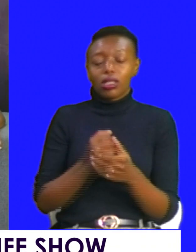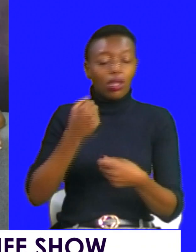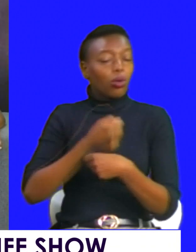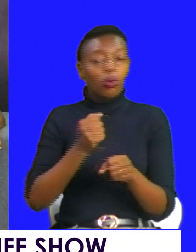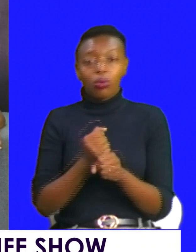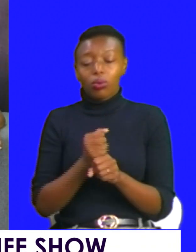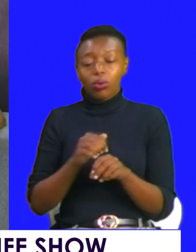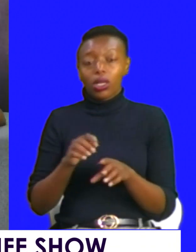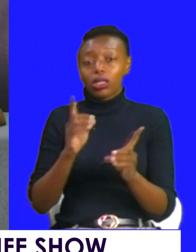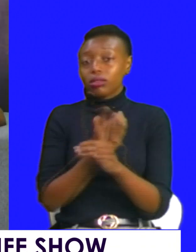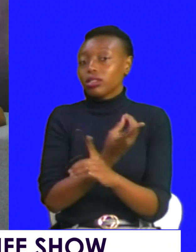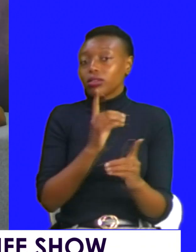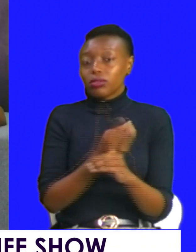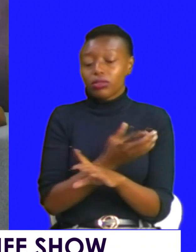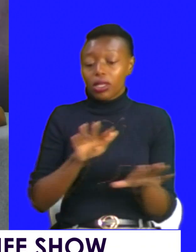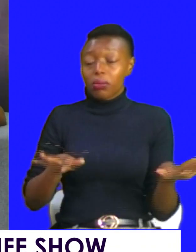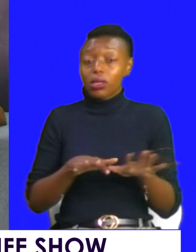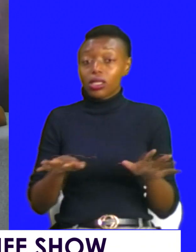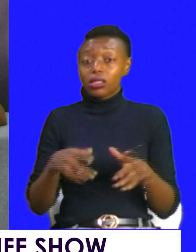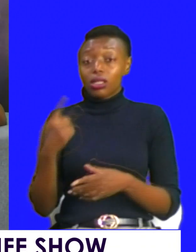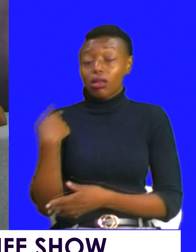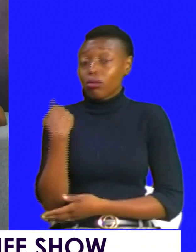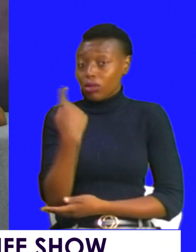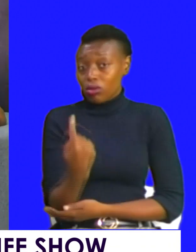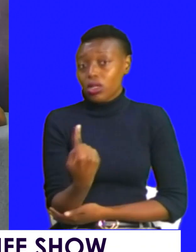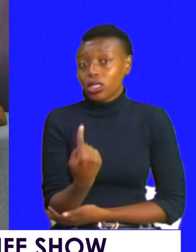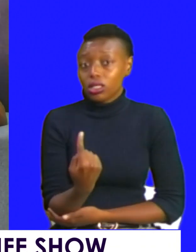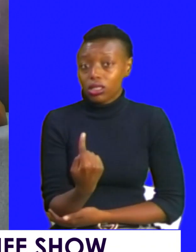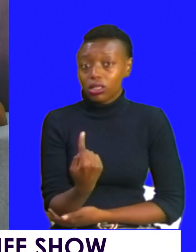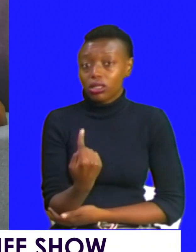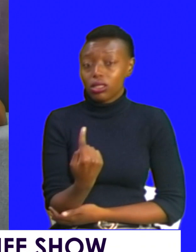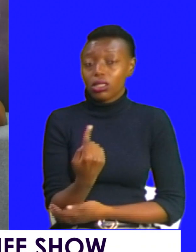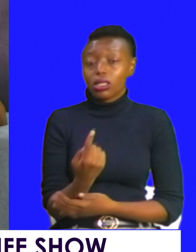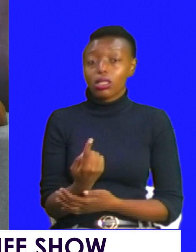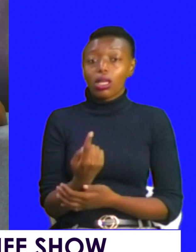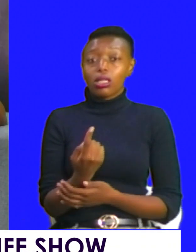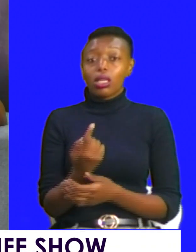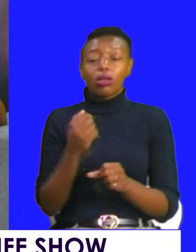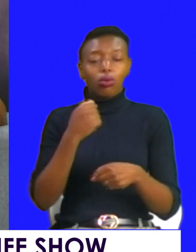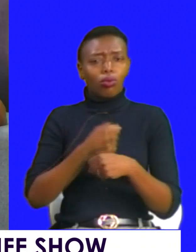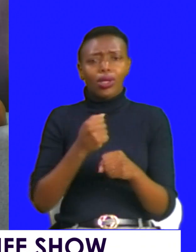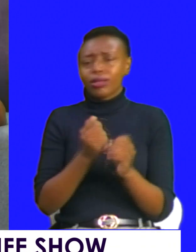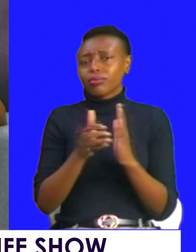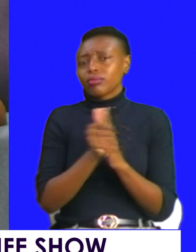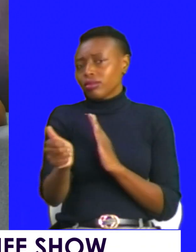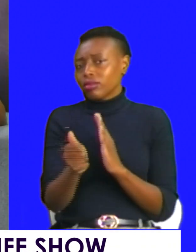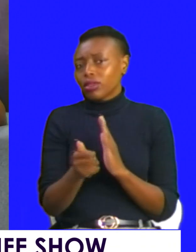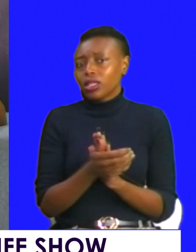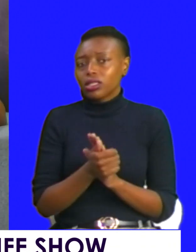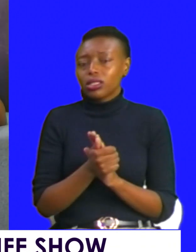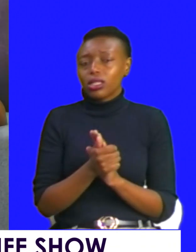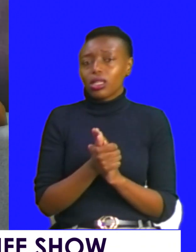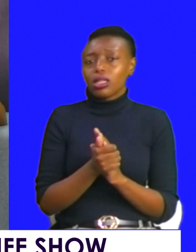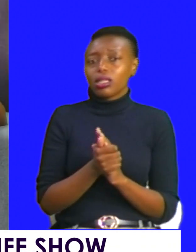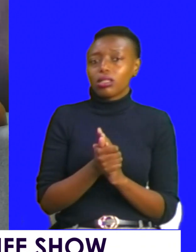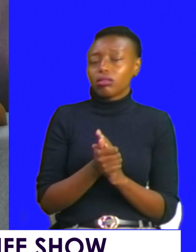because first of all, number one, it's because they are able to finish what you have assigned them for the day early enough. So what do they do the rest of the hours? You can